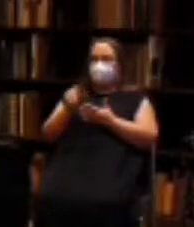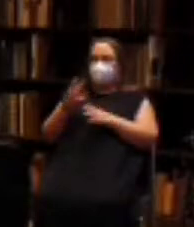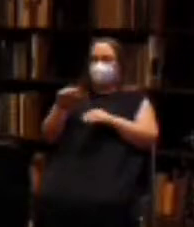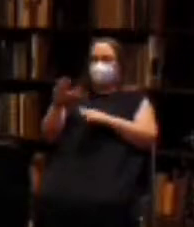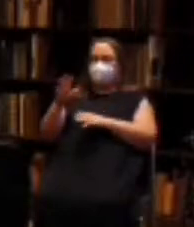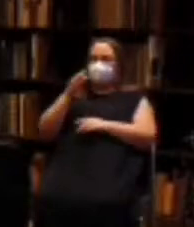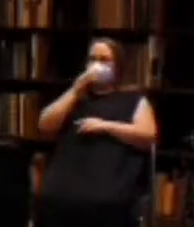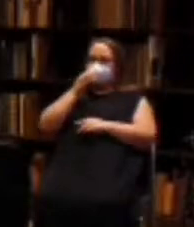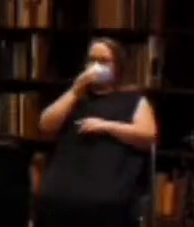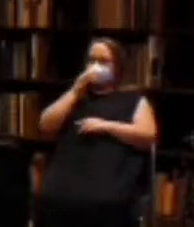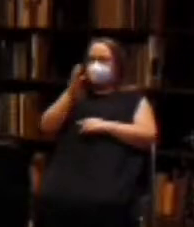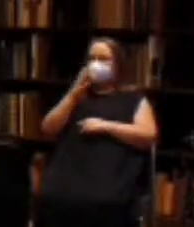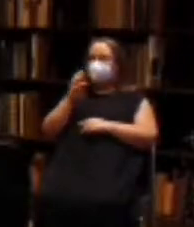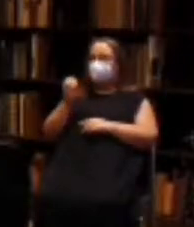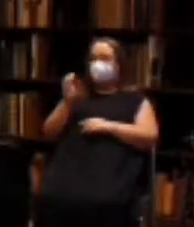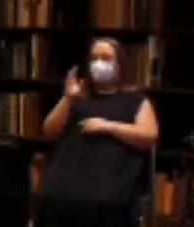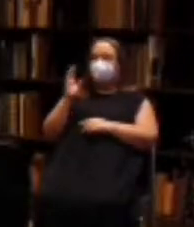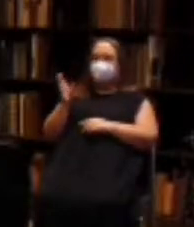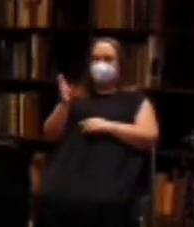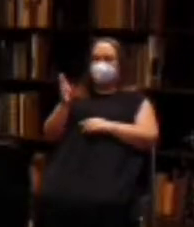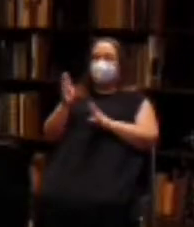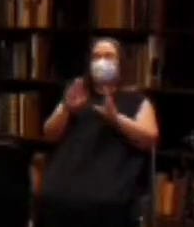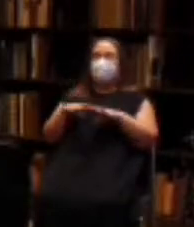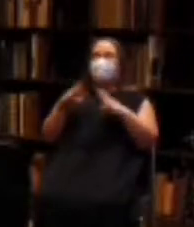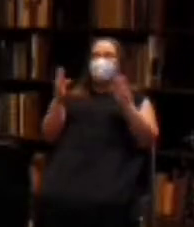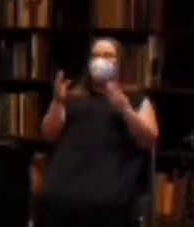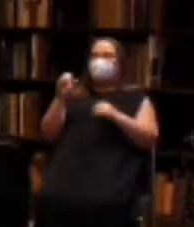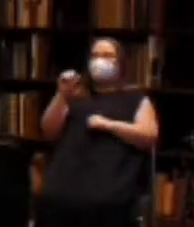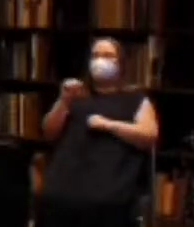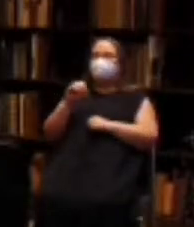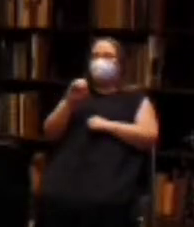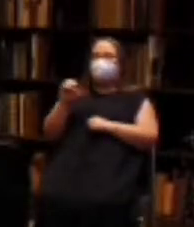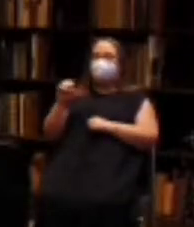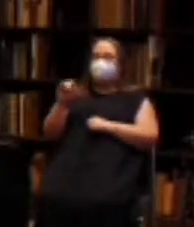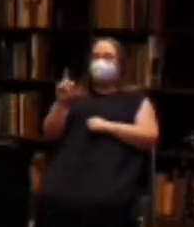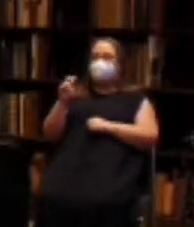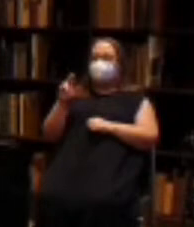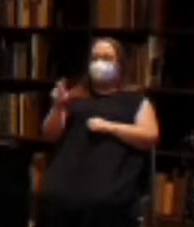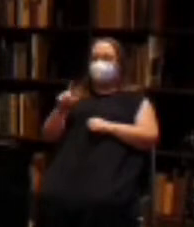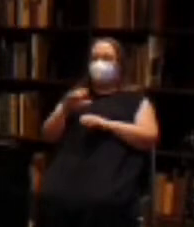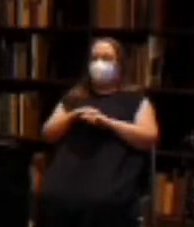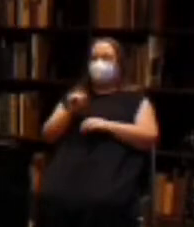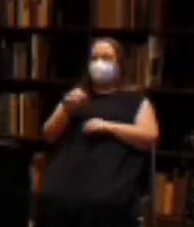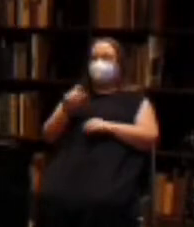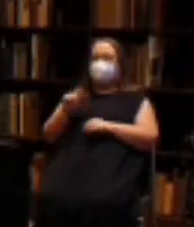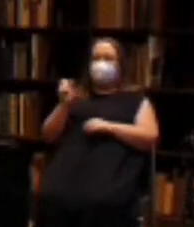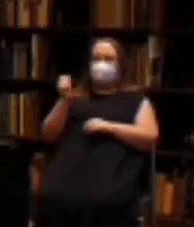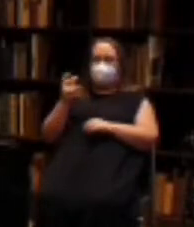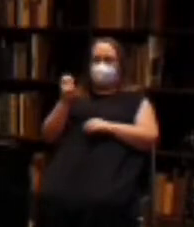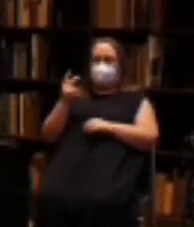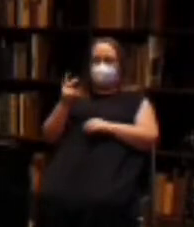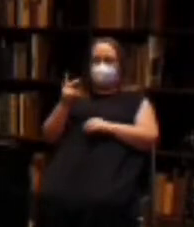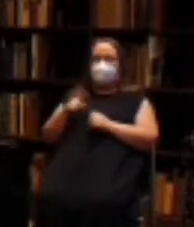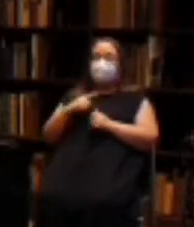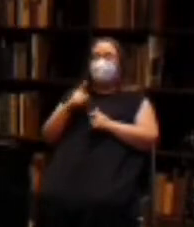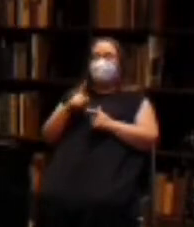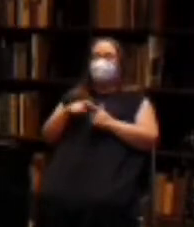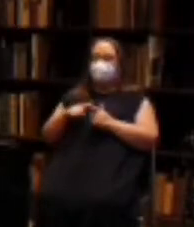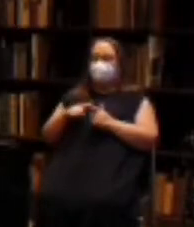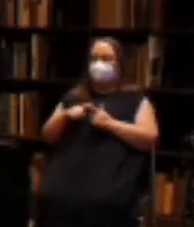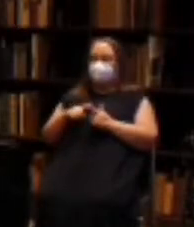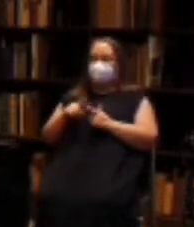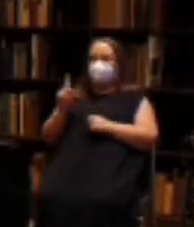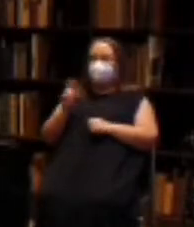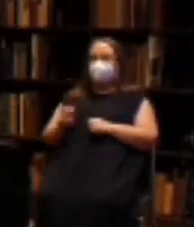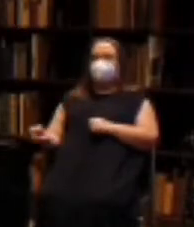longer. And it is going to be opening at Southeast Anchor Library on September 12th. And then it's going